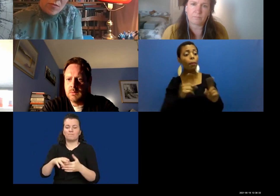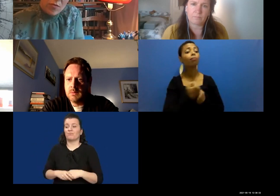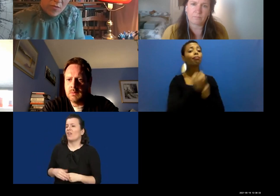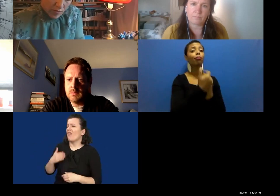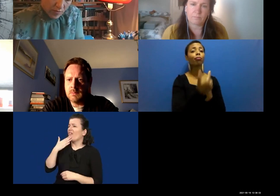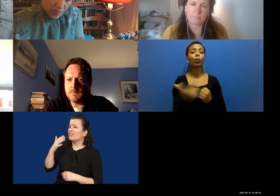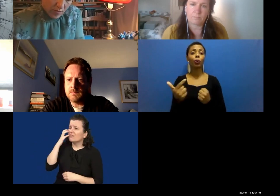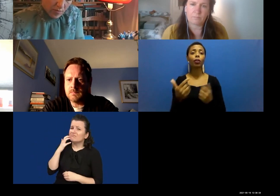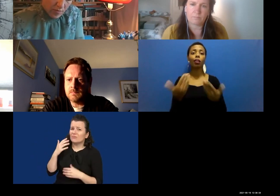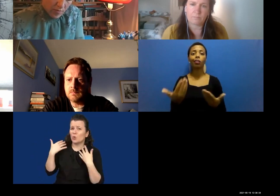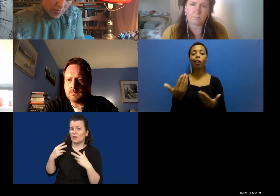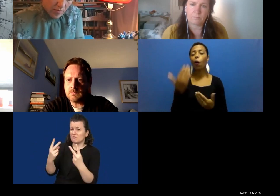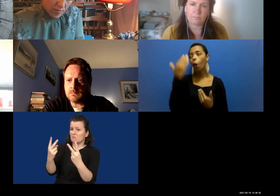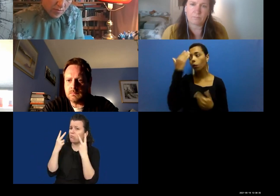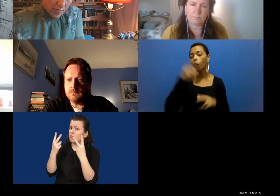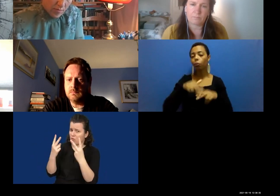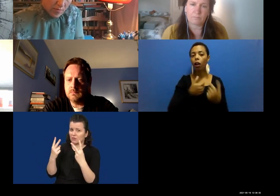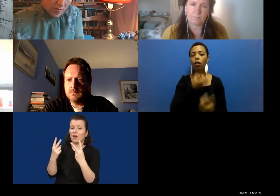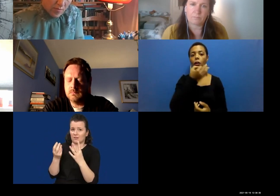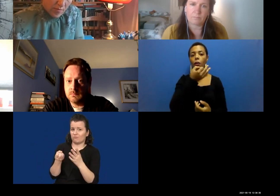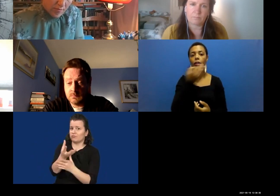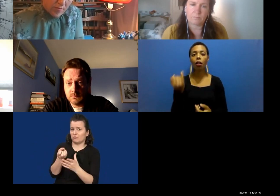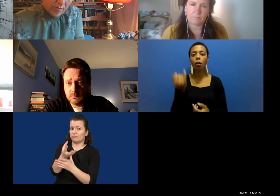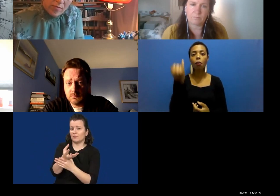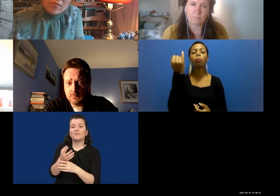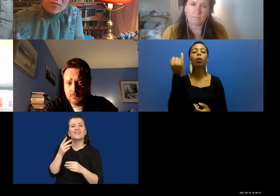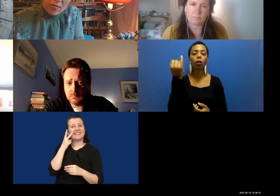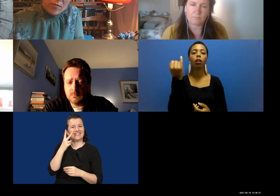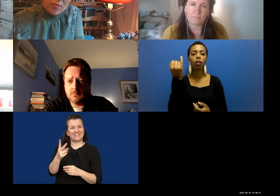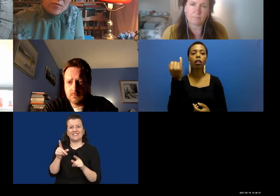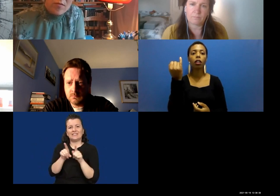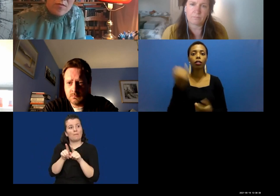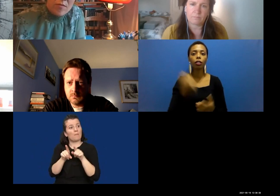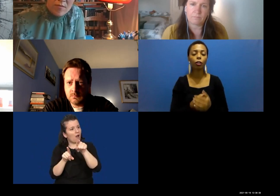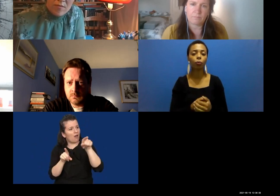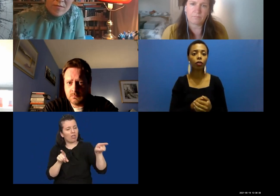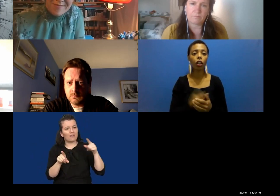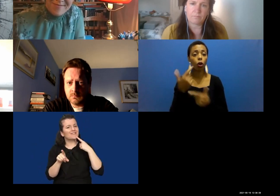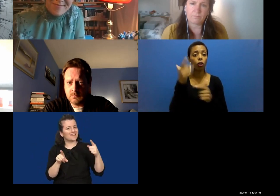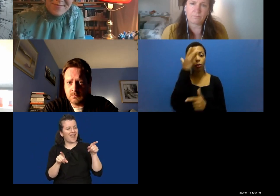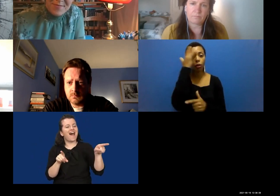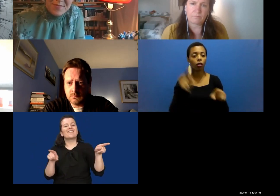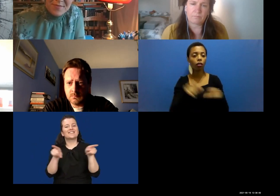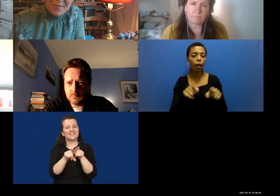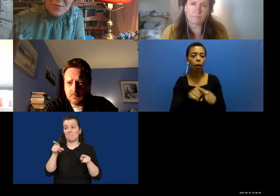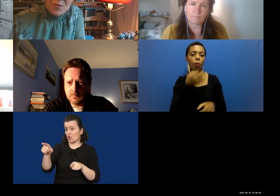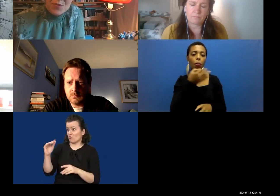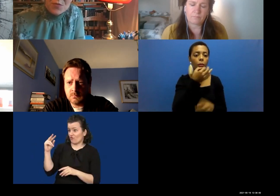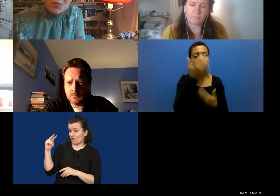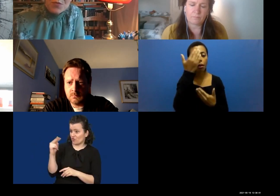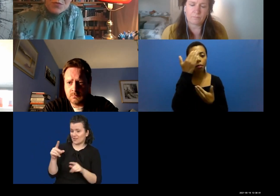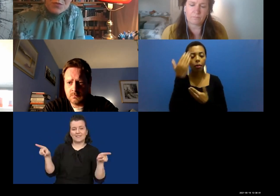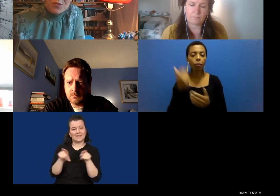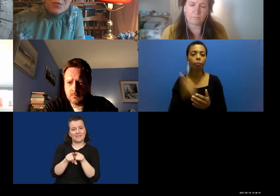which echoes perhaps what some others have said. Arthur, are there another